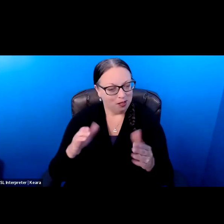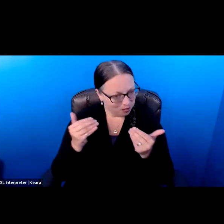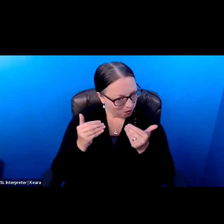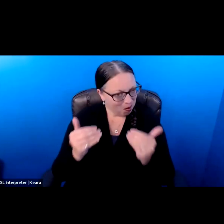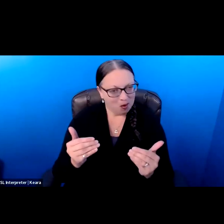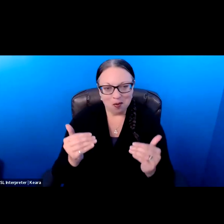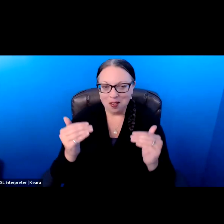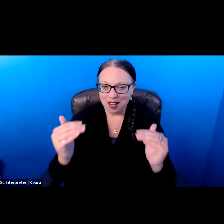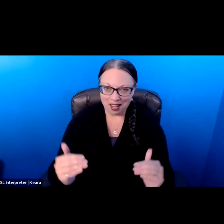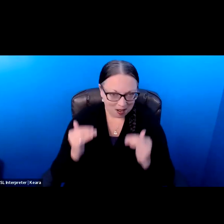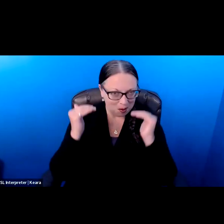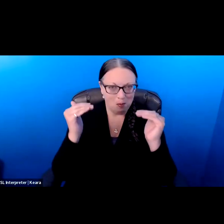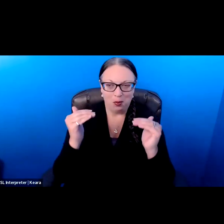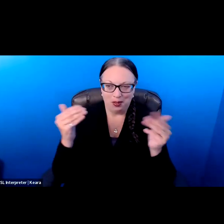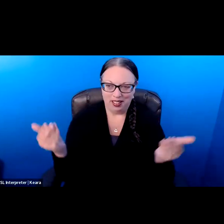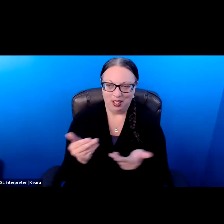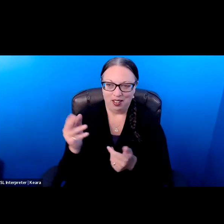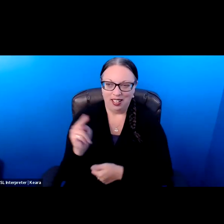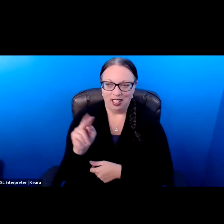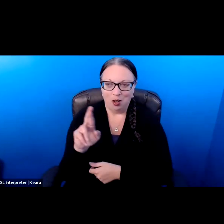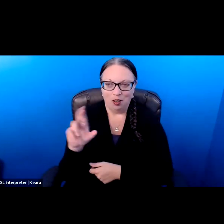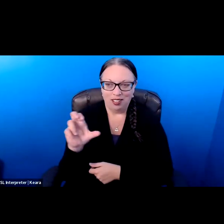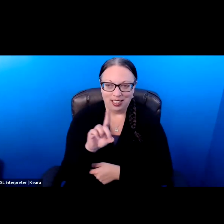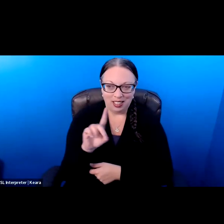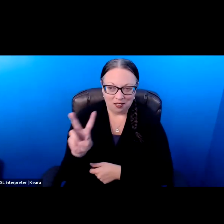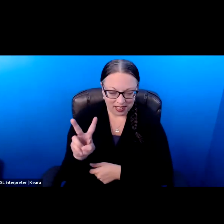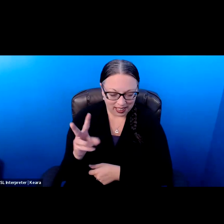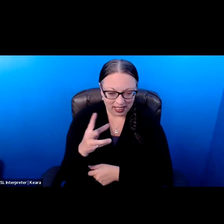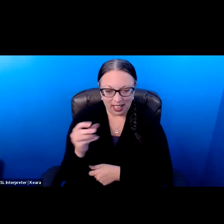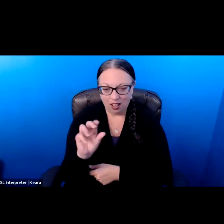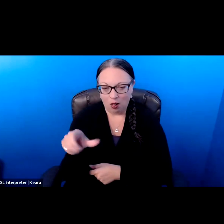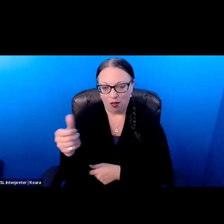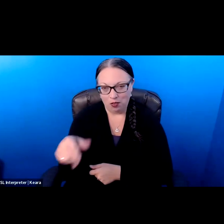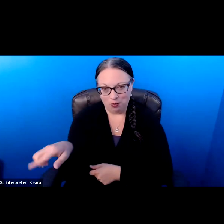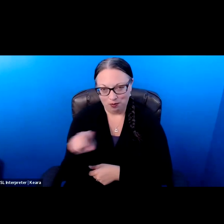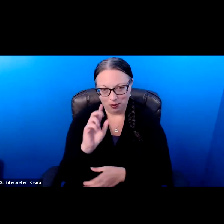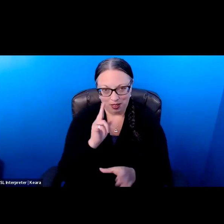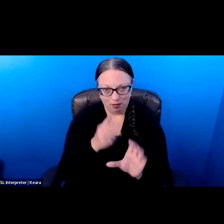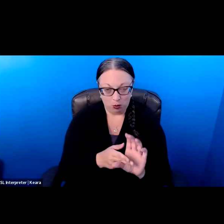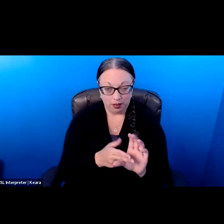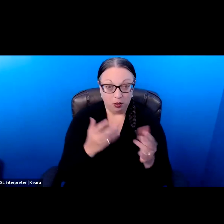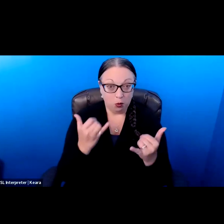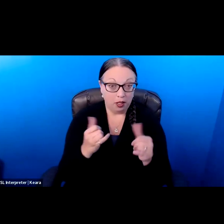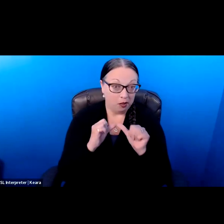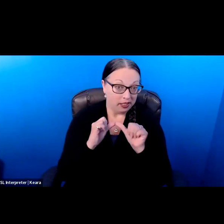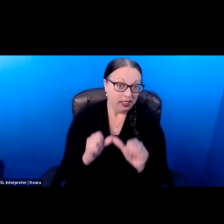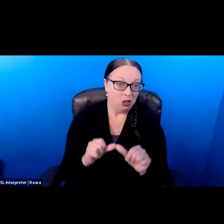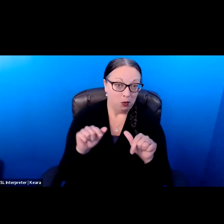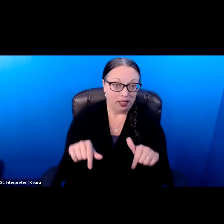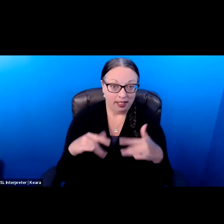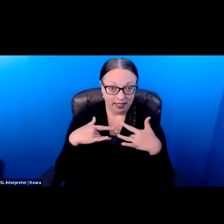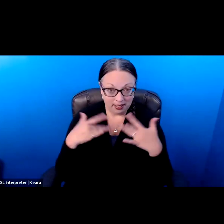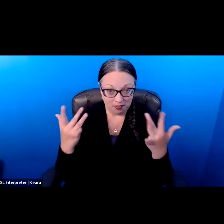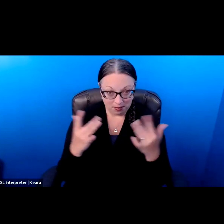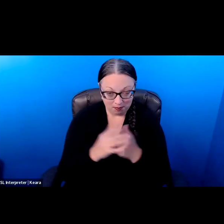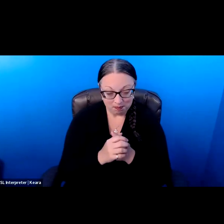go here at NRCDV and with the rest of you who have joined us. So in continuing into this event,